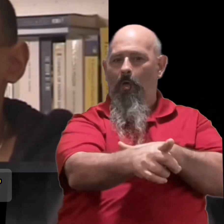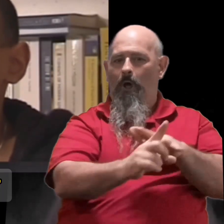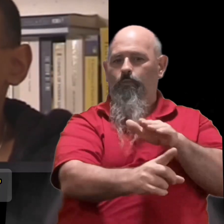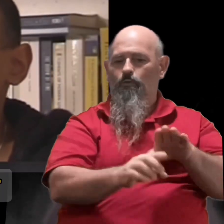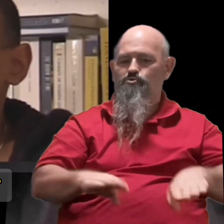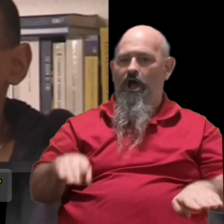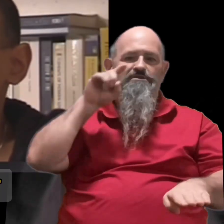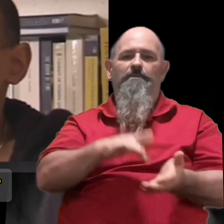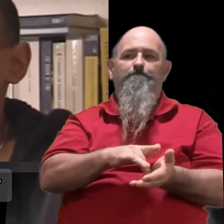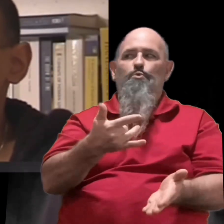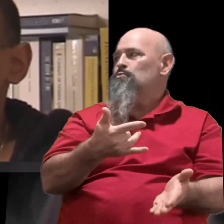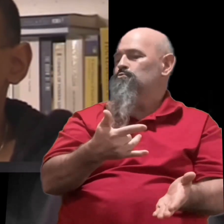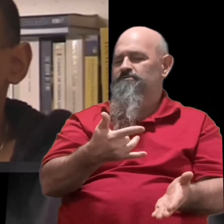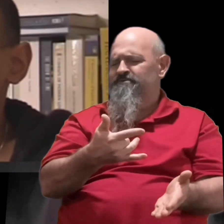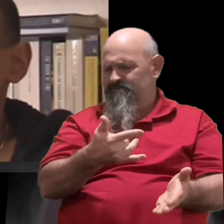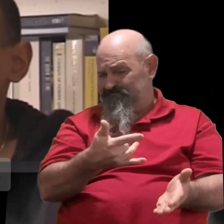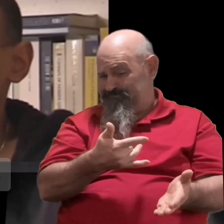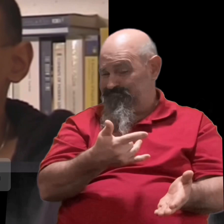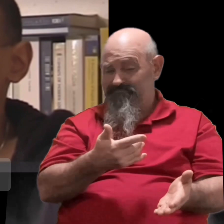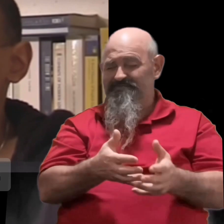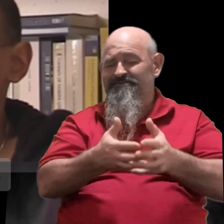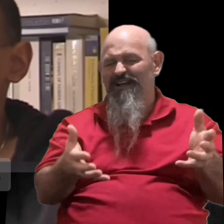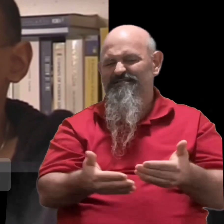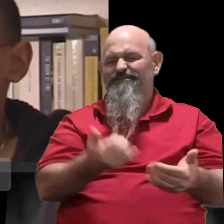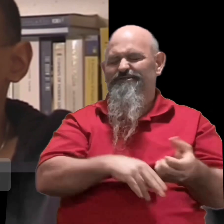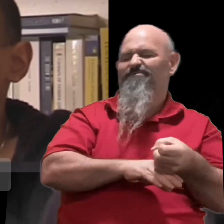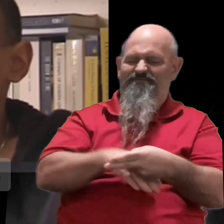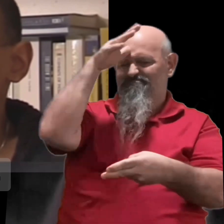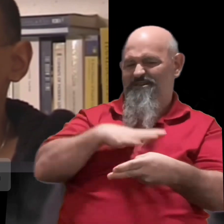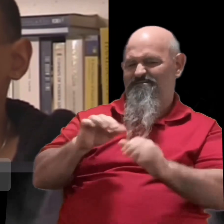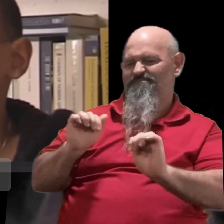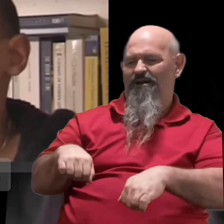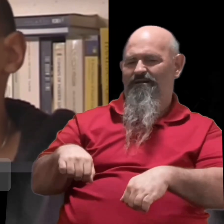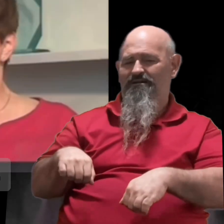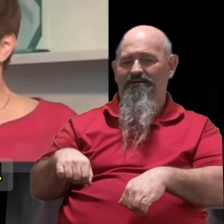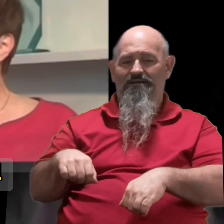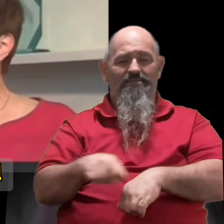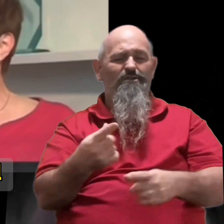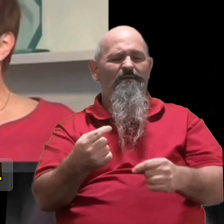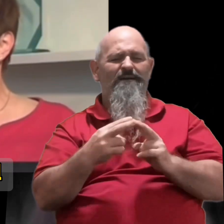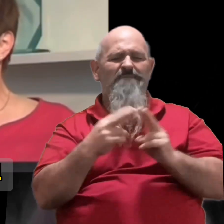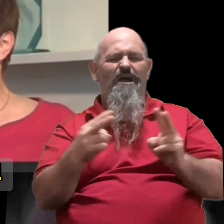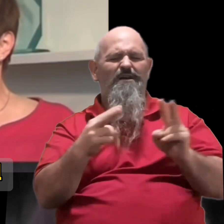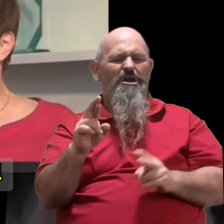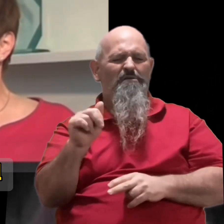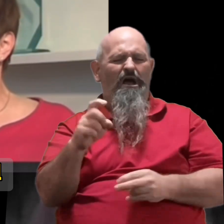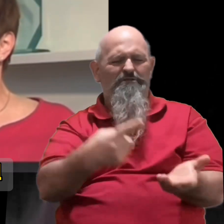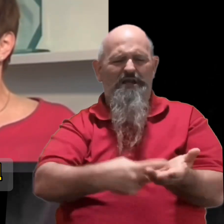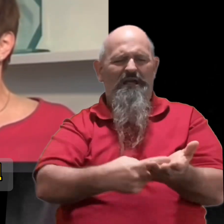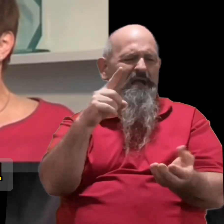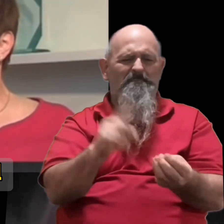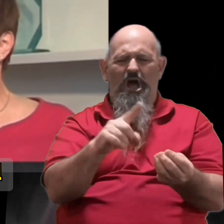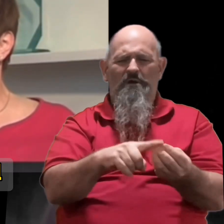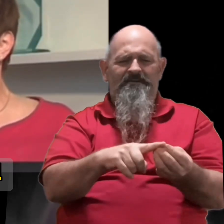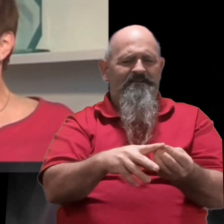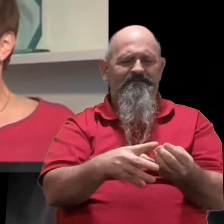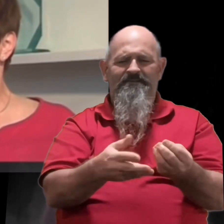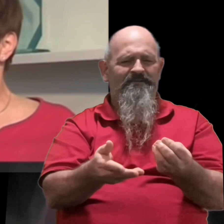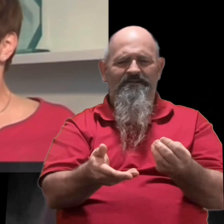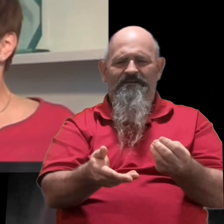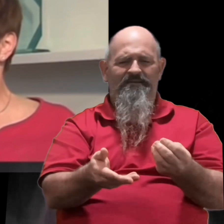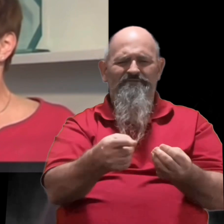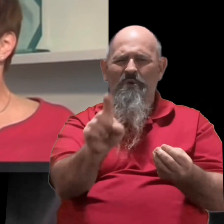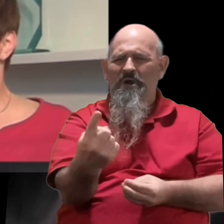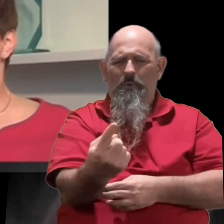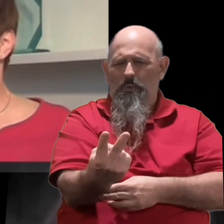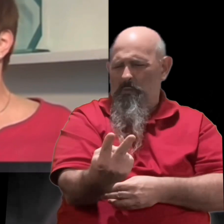can get away with child abuse a lot easier than men can, and they do. It's very rarely talked about.